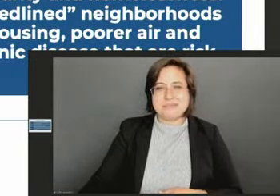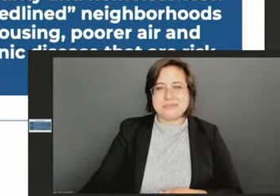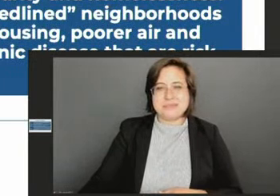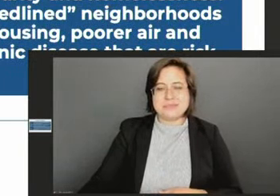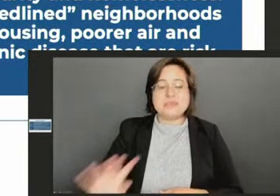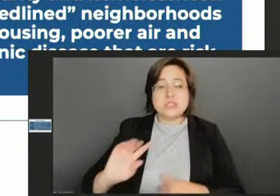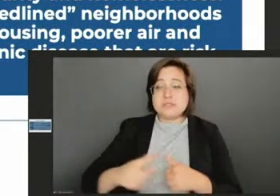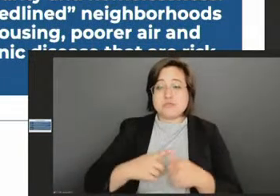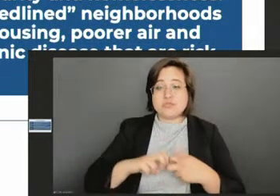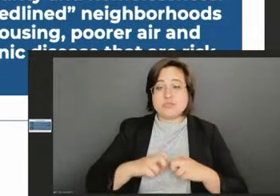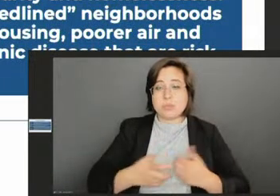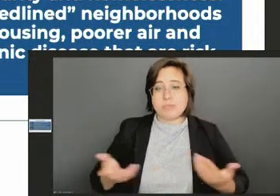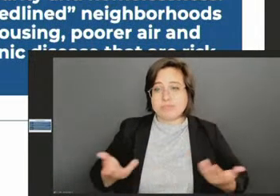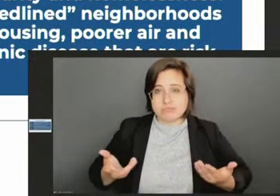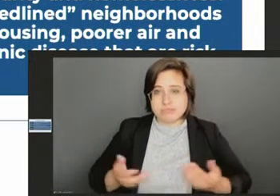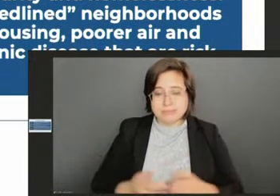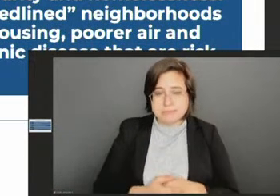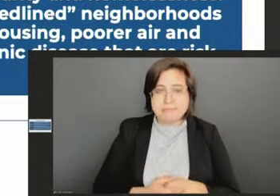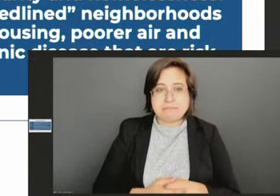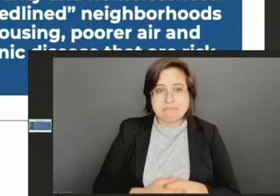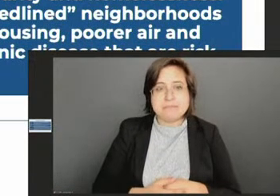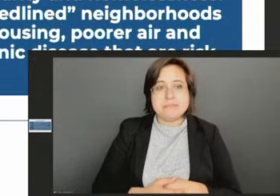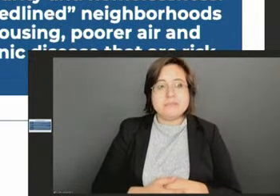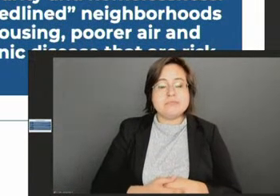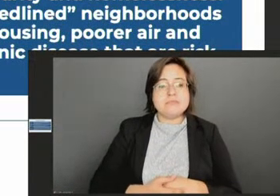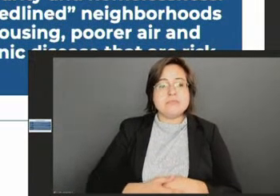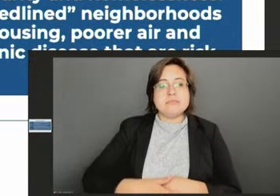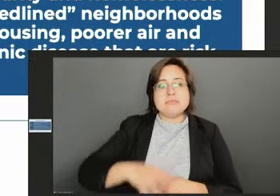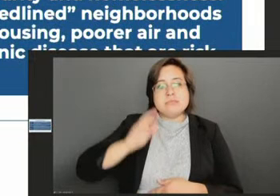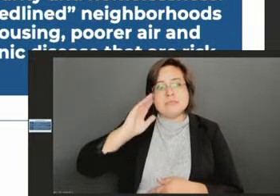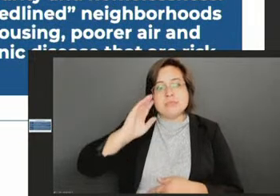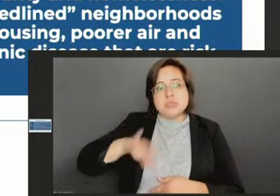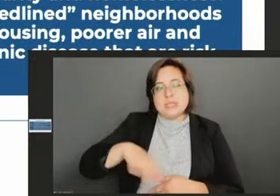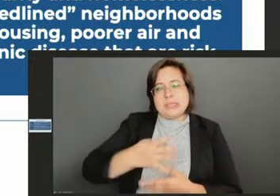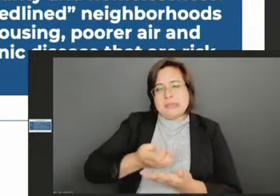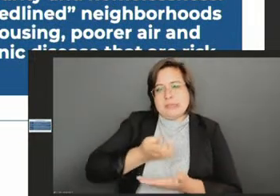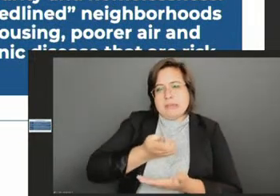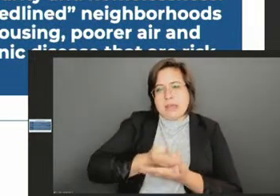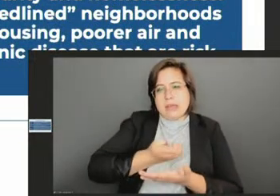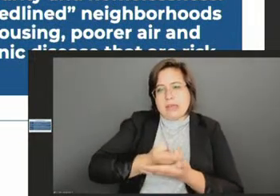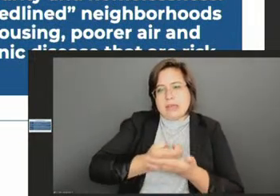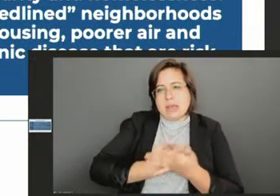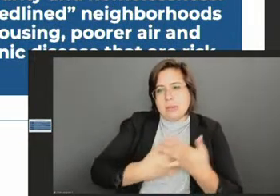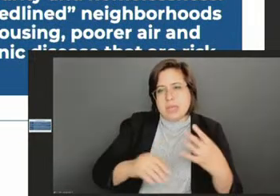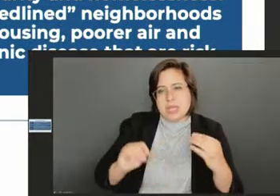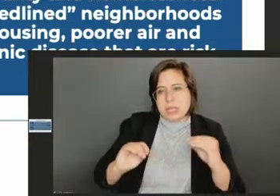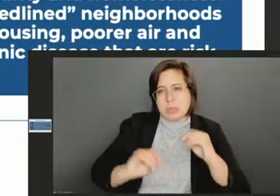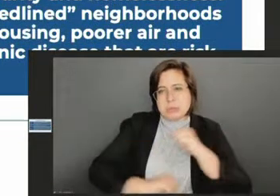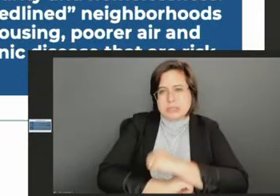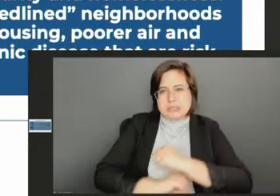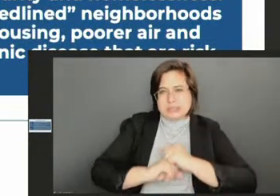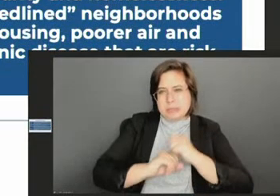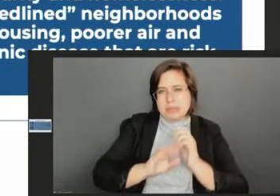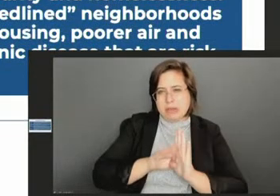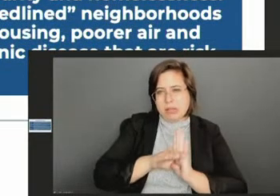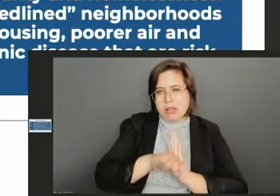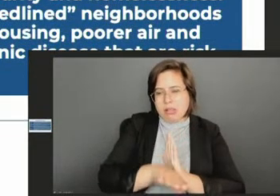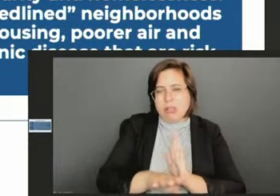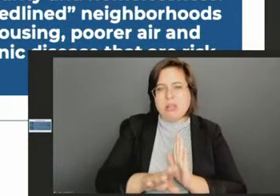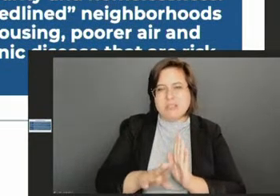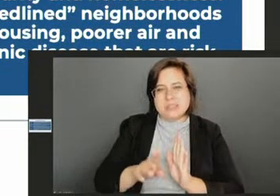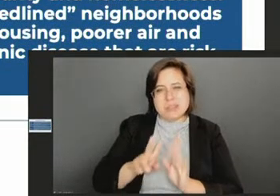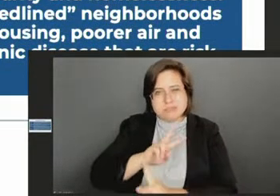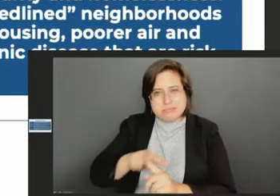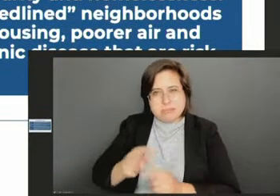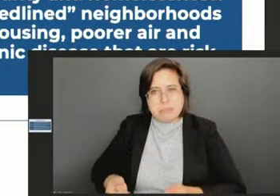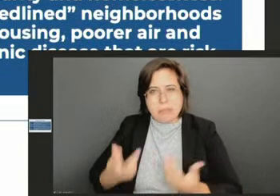know that the economic instability is ongoing for many low-income communities, and